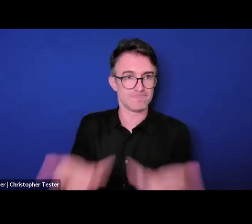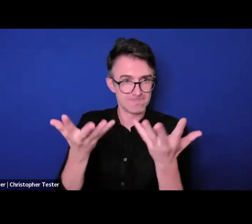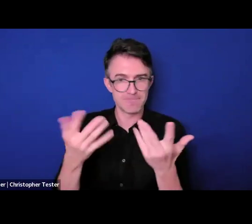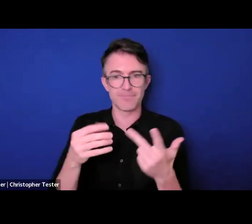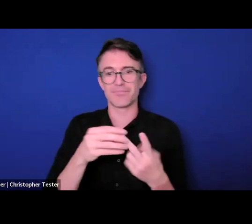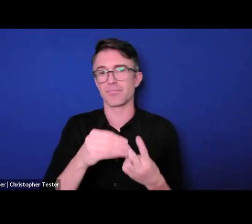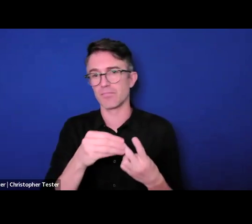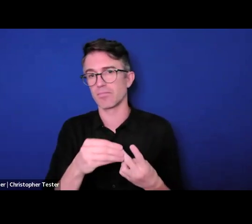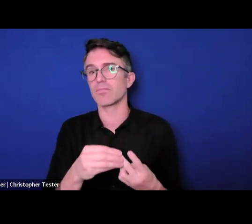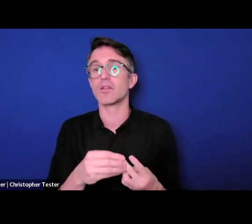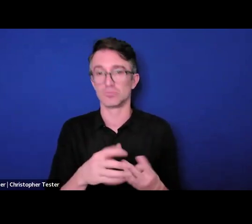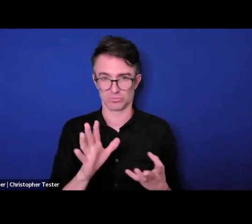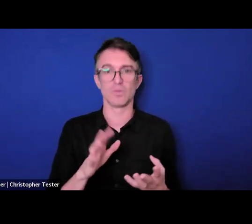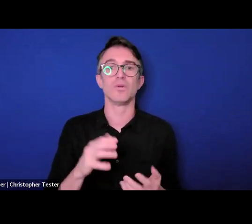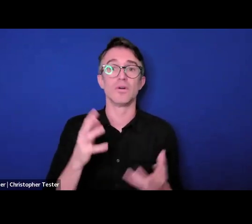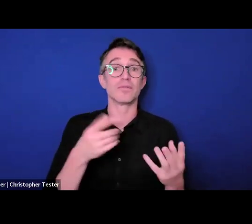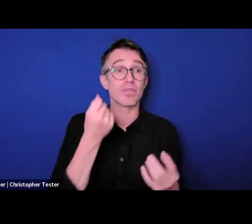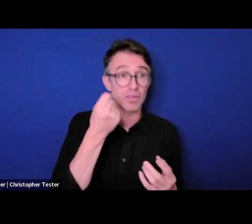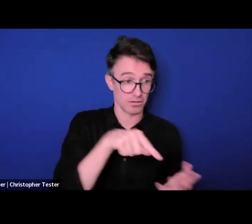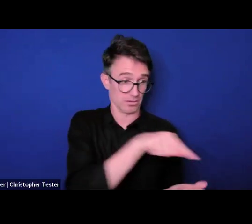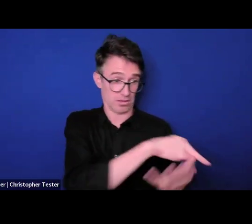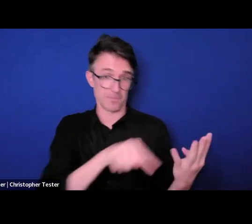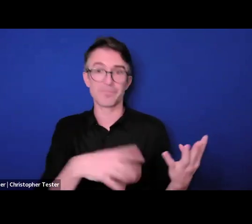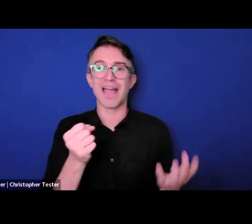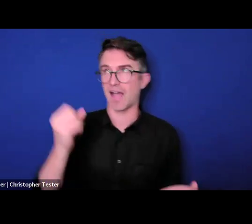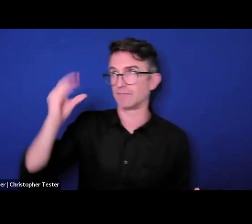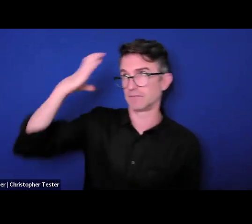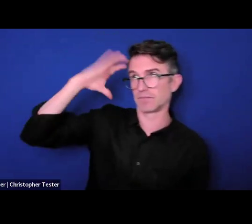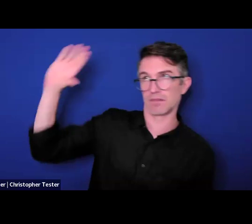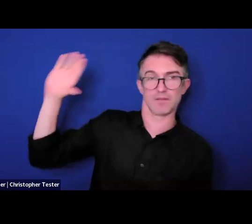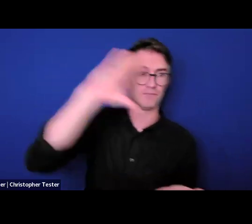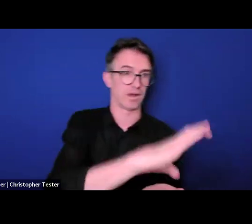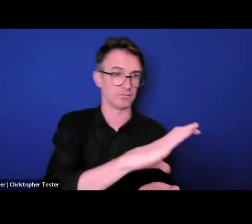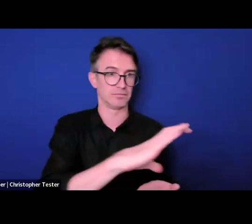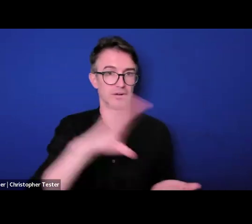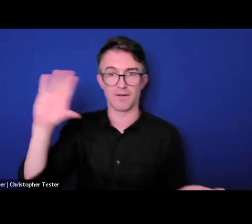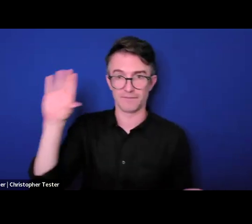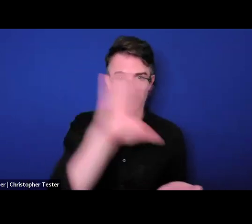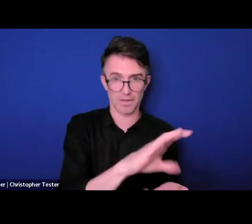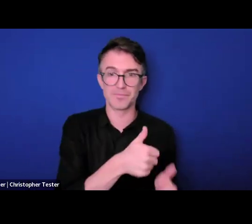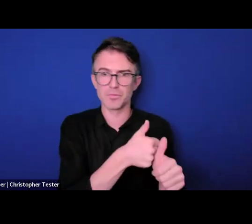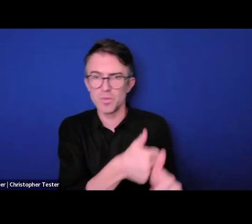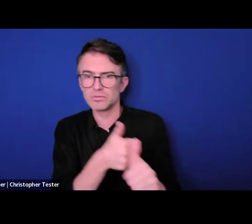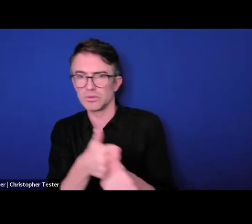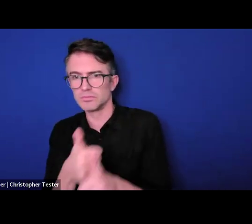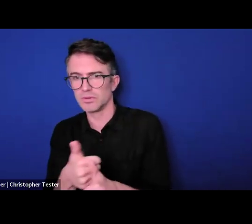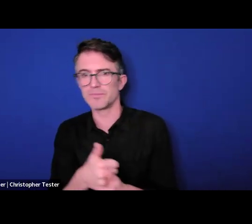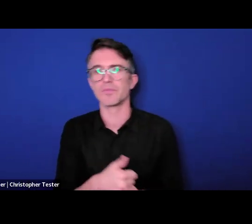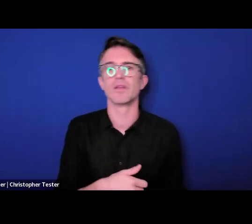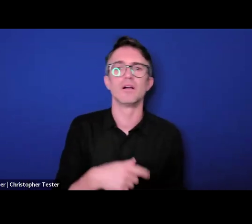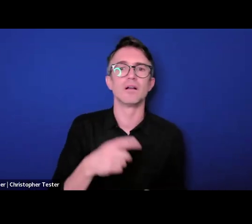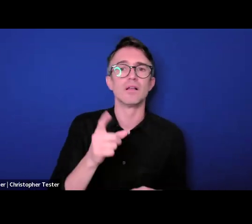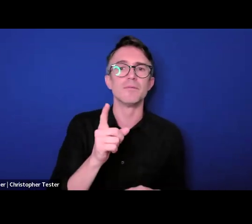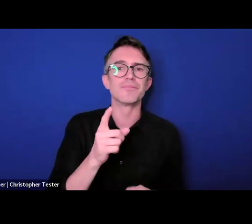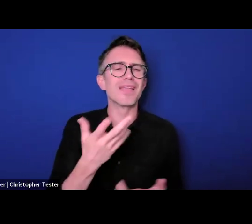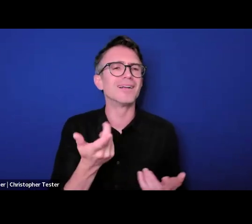and even some shock responsive interventions. But I will focus more on